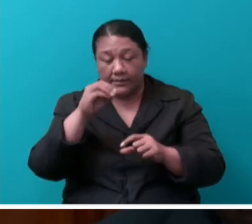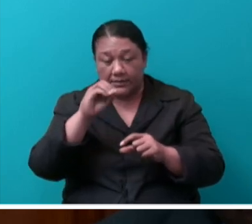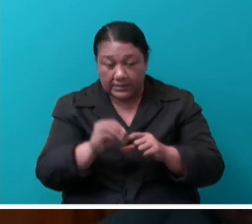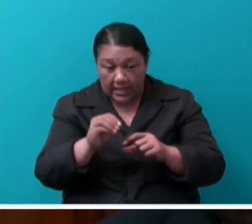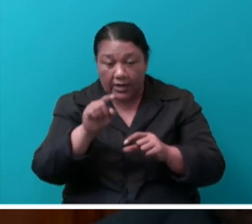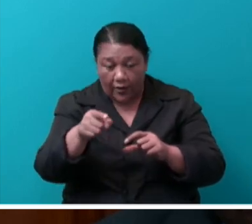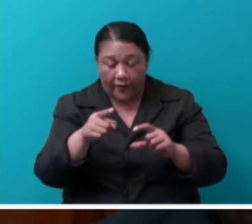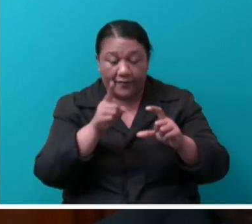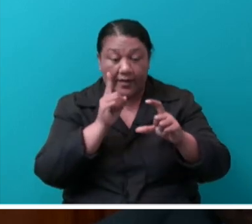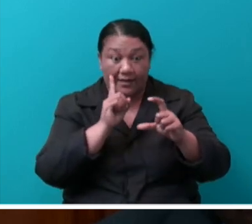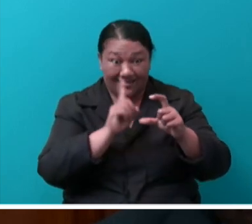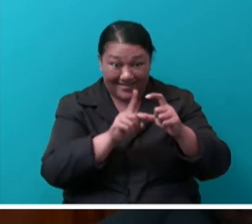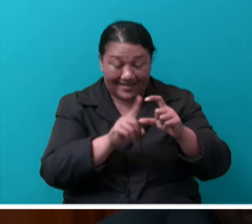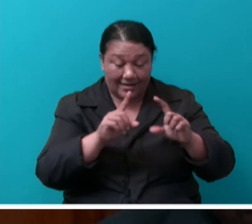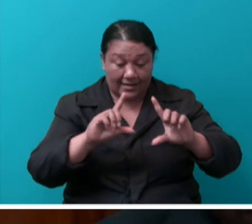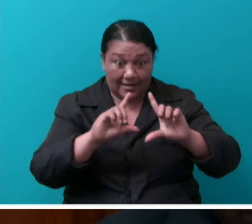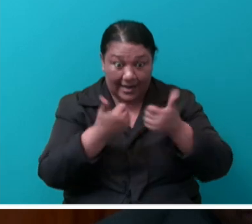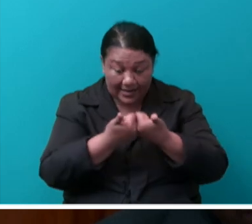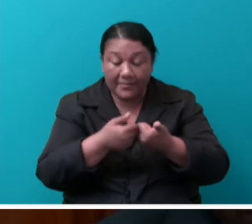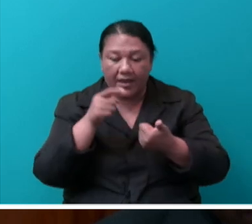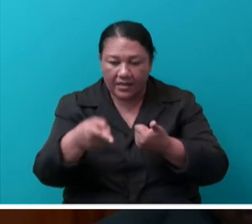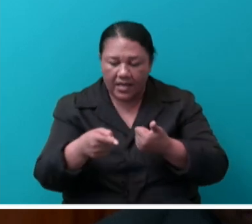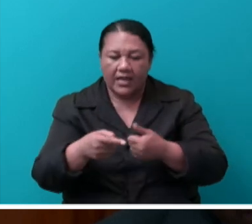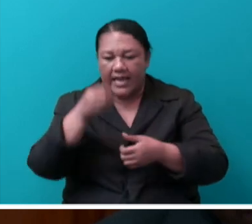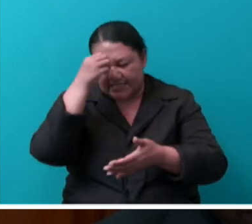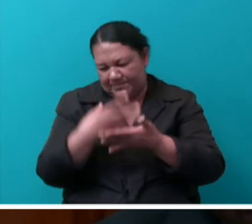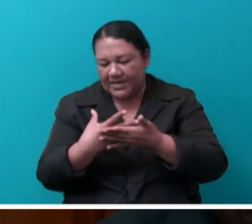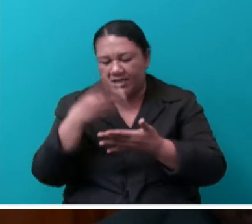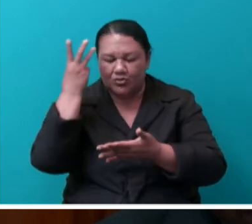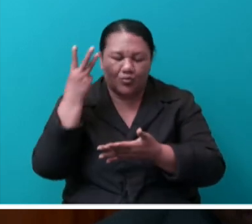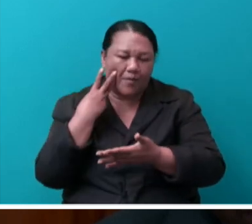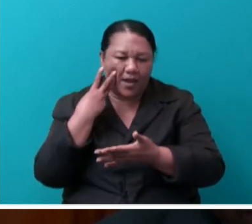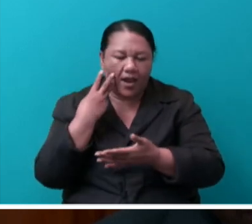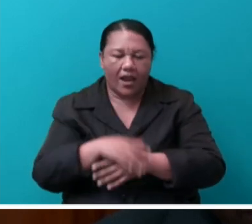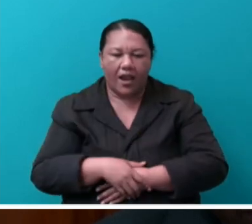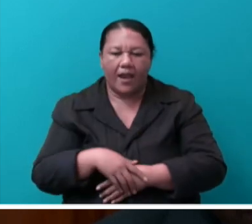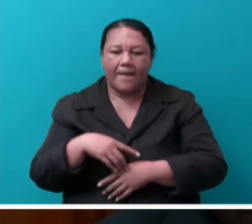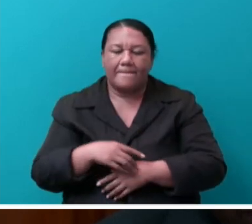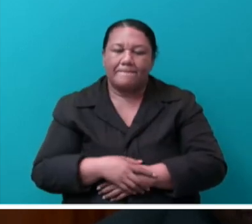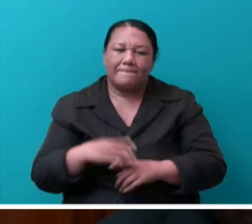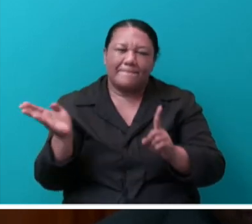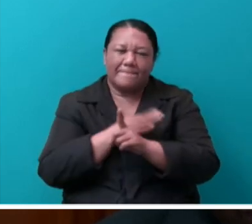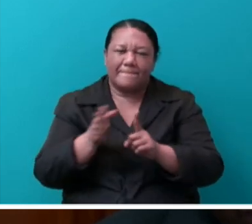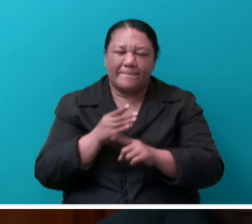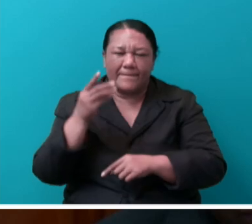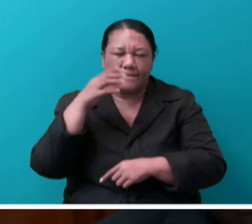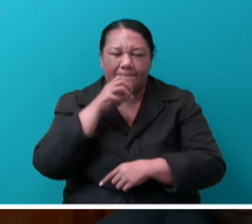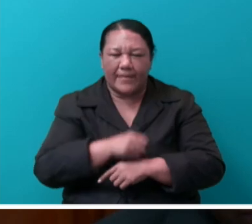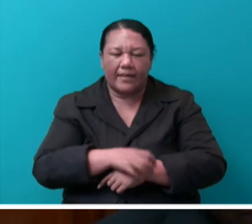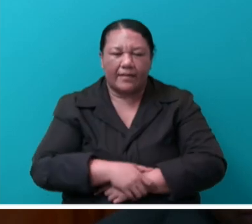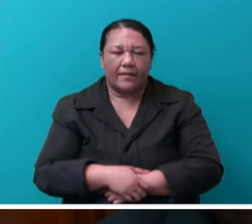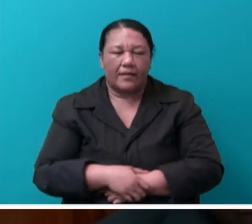online violence compared to 38% of men. In this context, Honorable Speaker, we shared how Fiji is